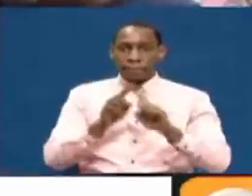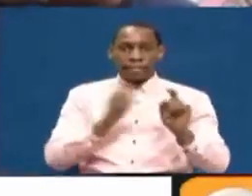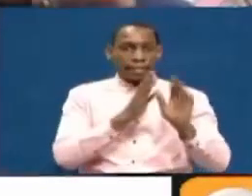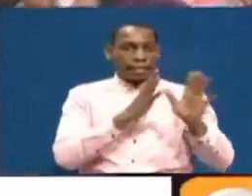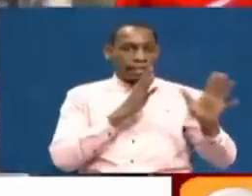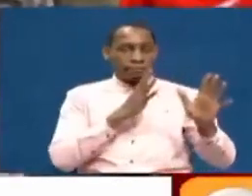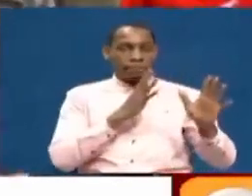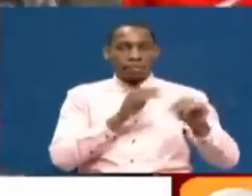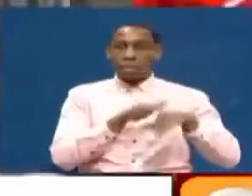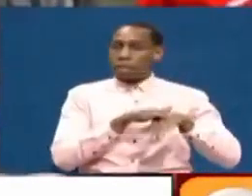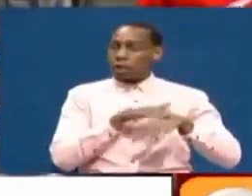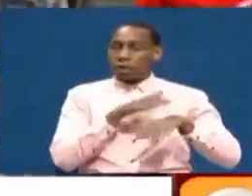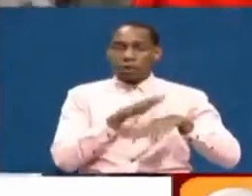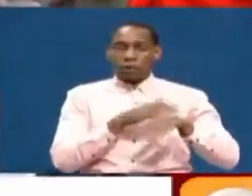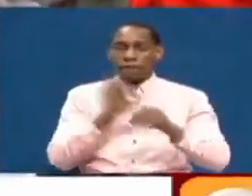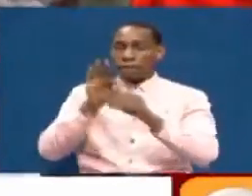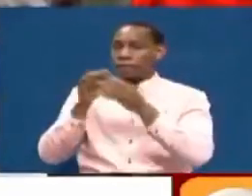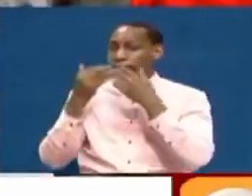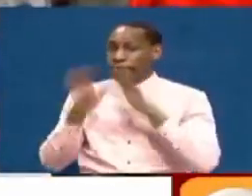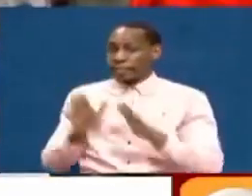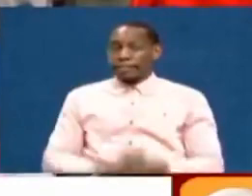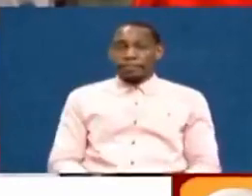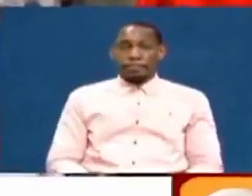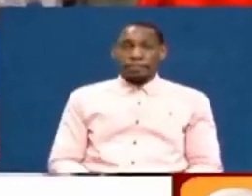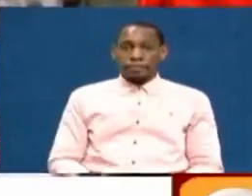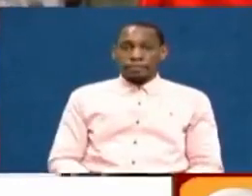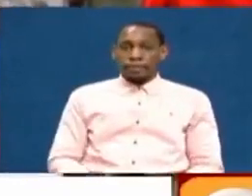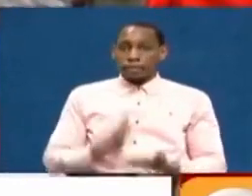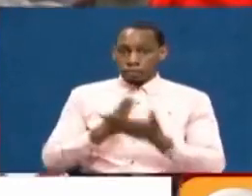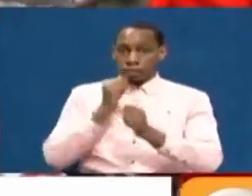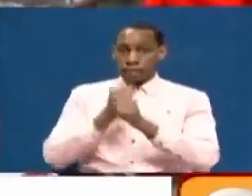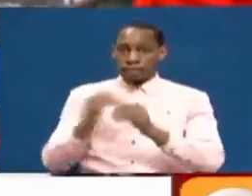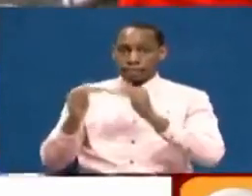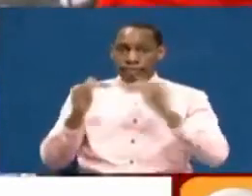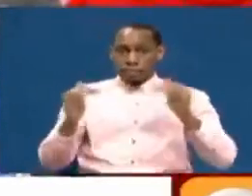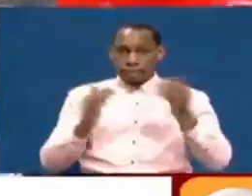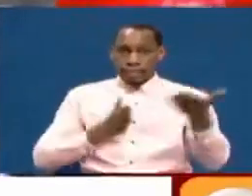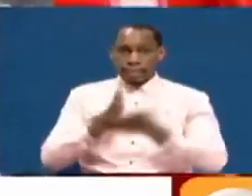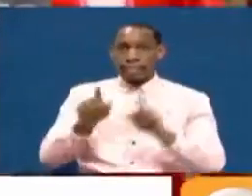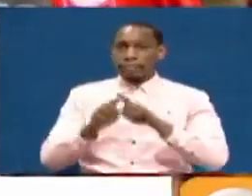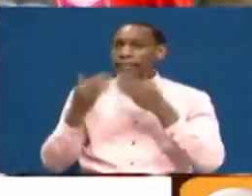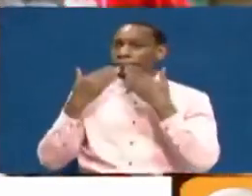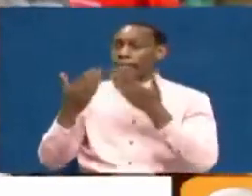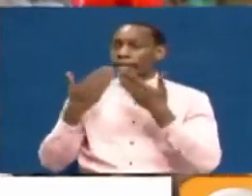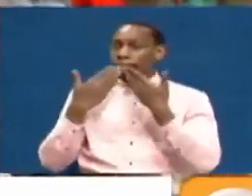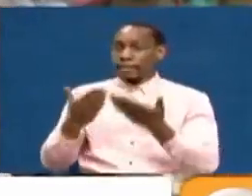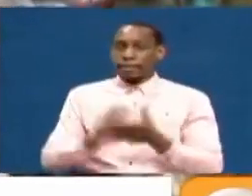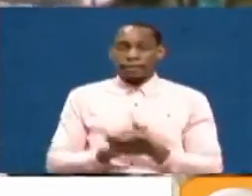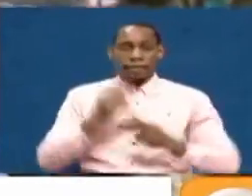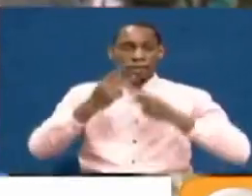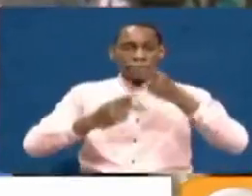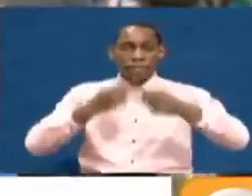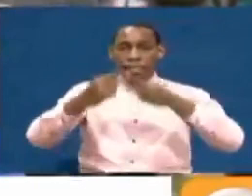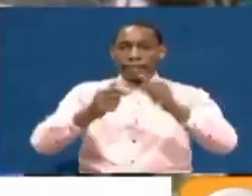inasonga polepole sana. Nimepiga kura yangu, nime-exercise my democratic right, na nashukuru sana. Process